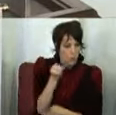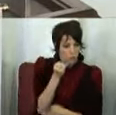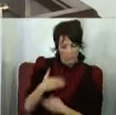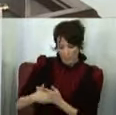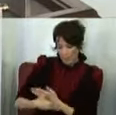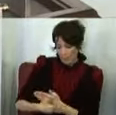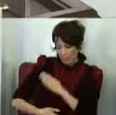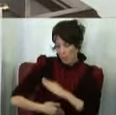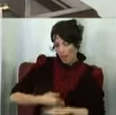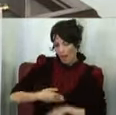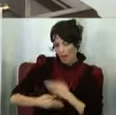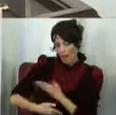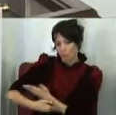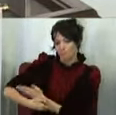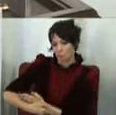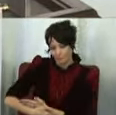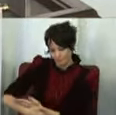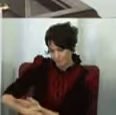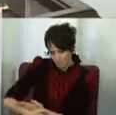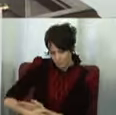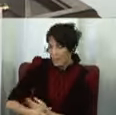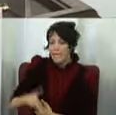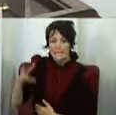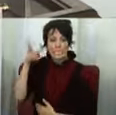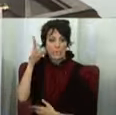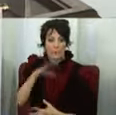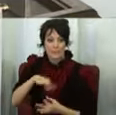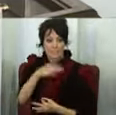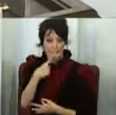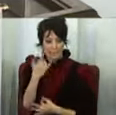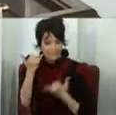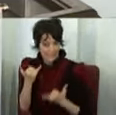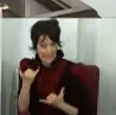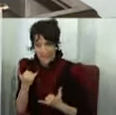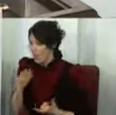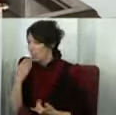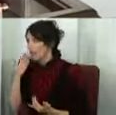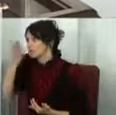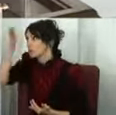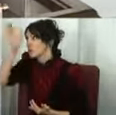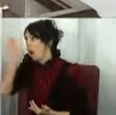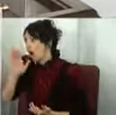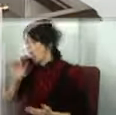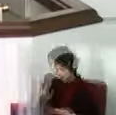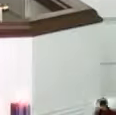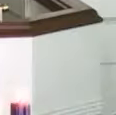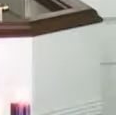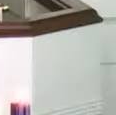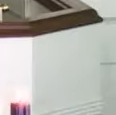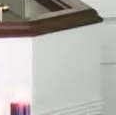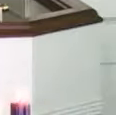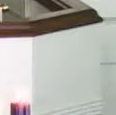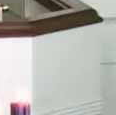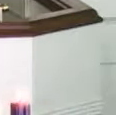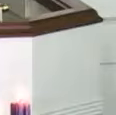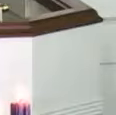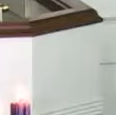manger. Hear what the Spirit says today. Thanks be to God. Amen.